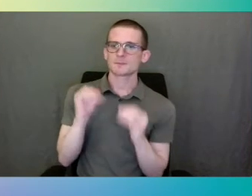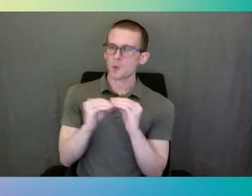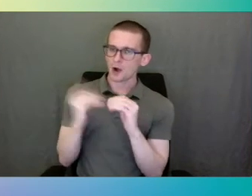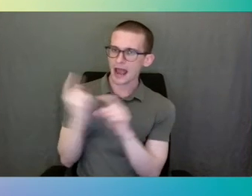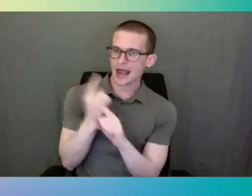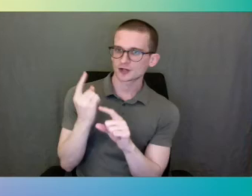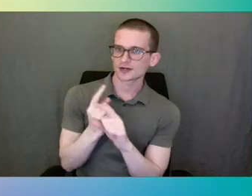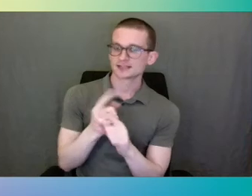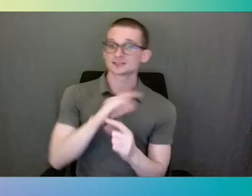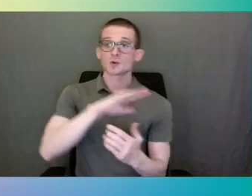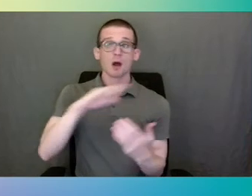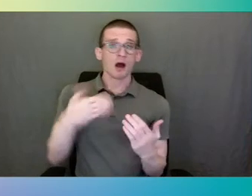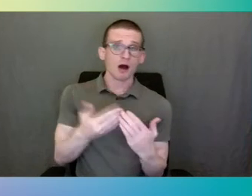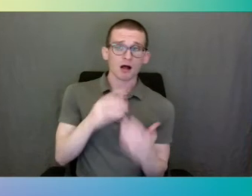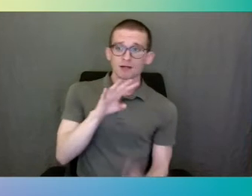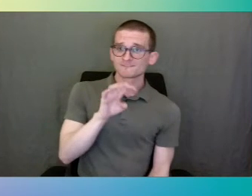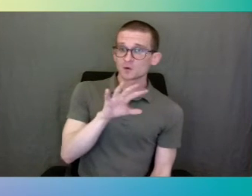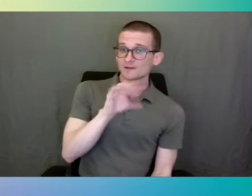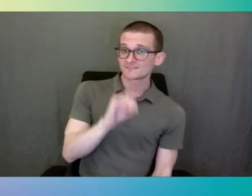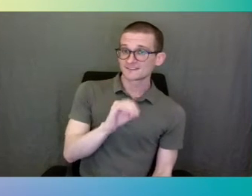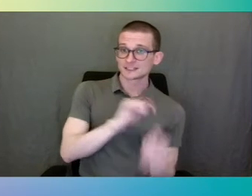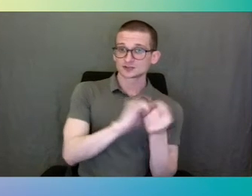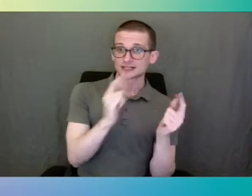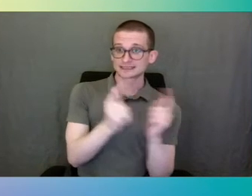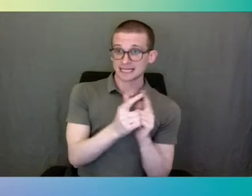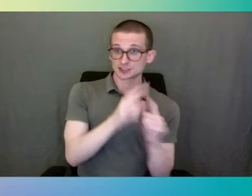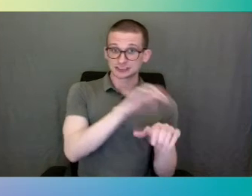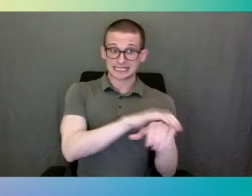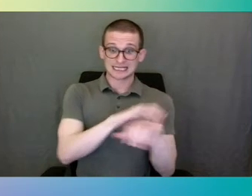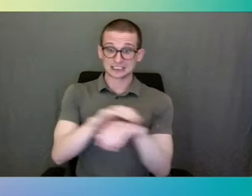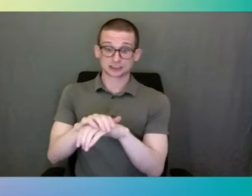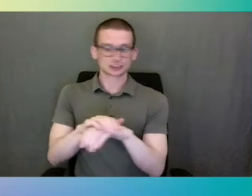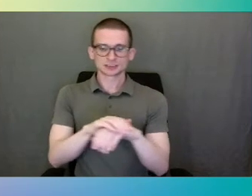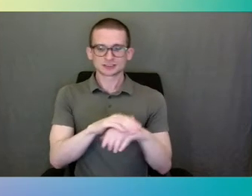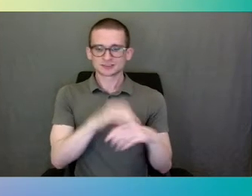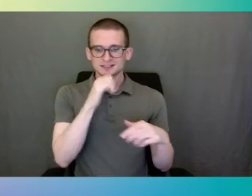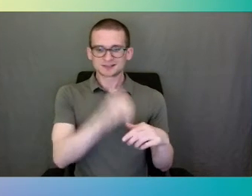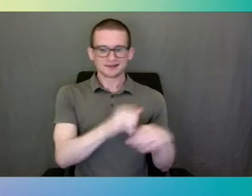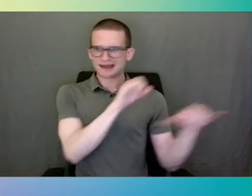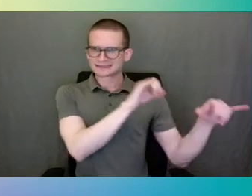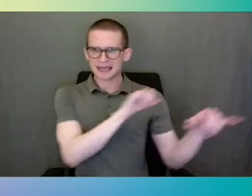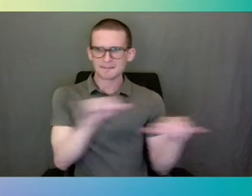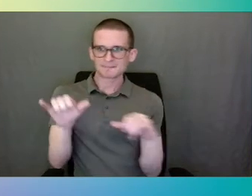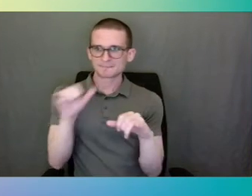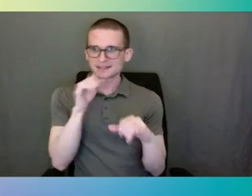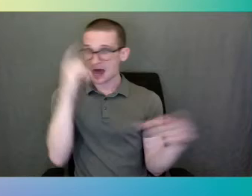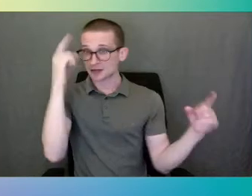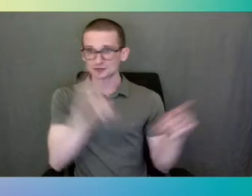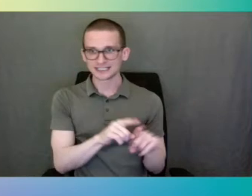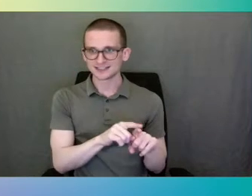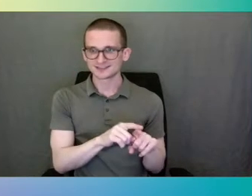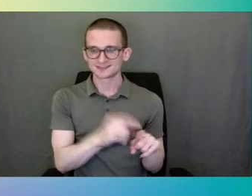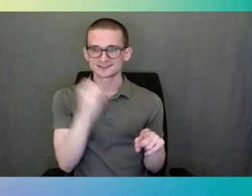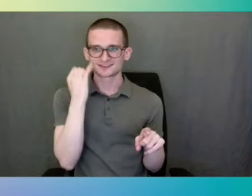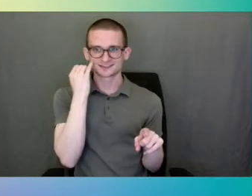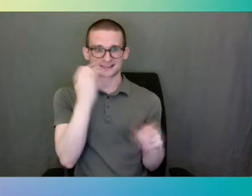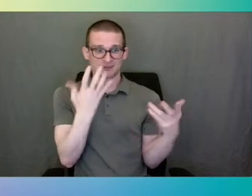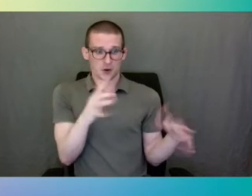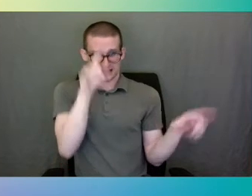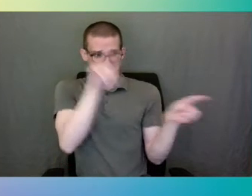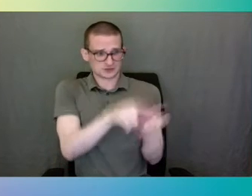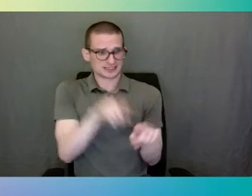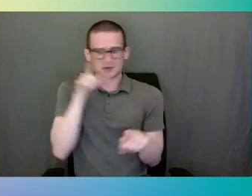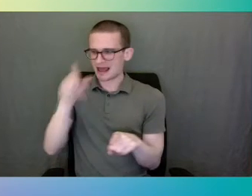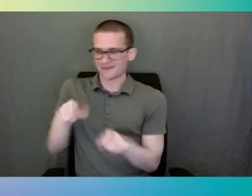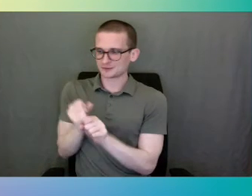in English don't agree with each other. Otherwise, they wouldn't have produced another copy. So where do we go